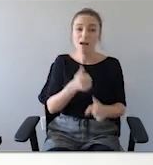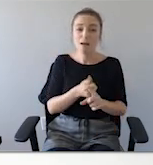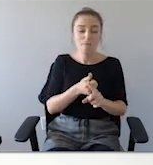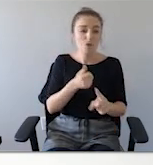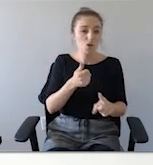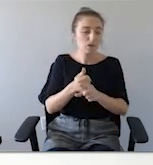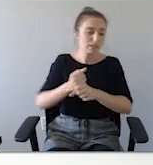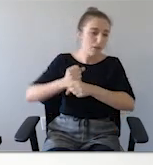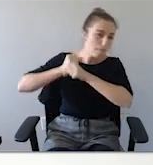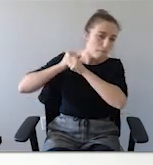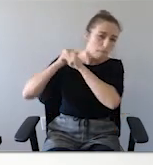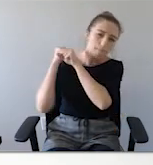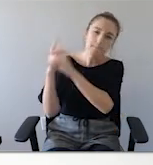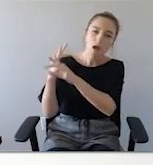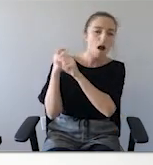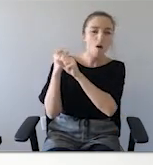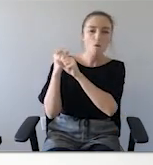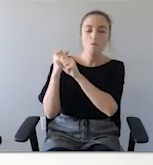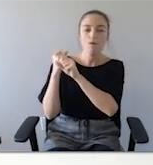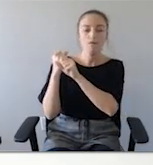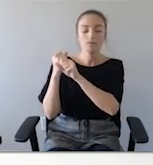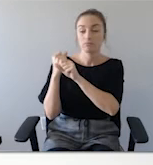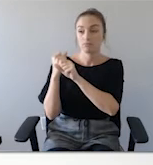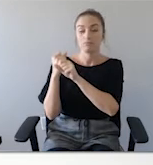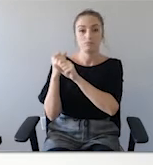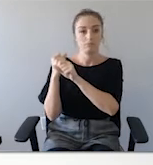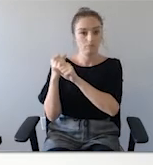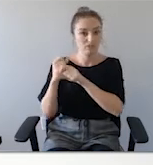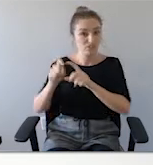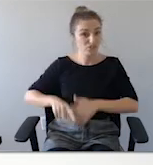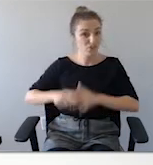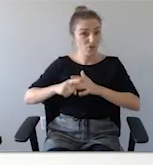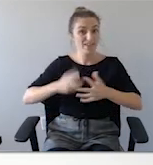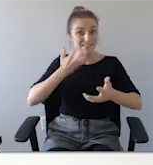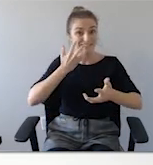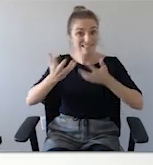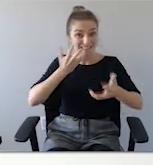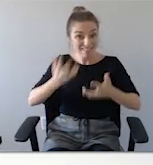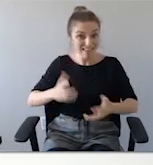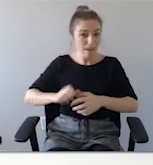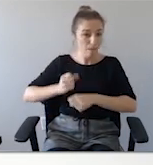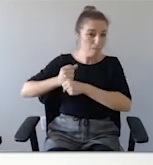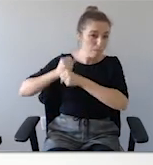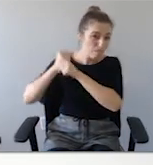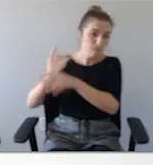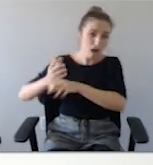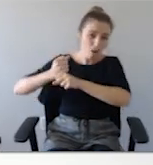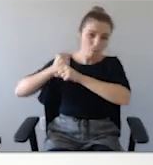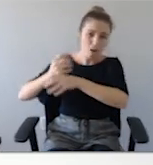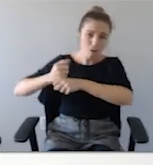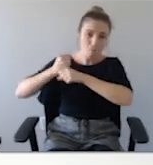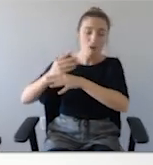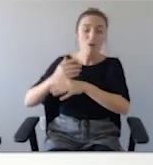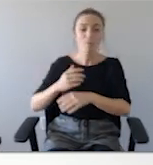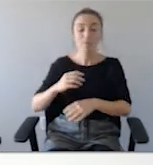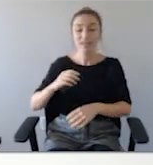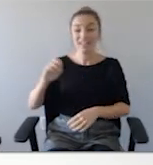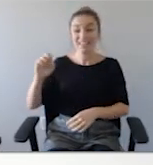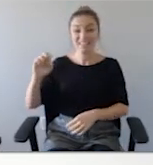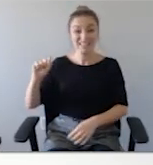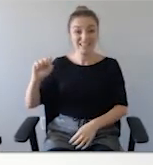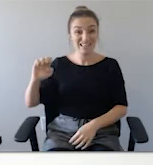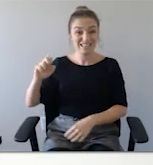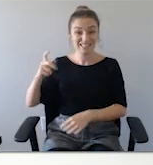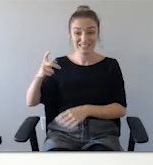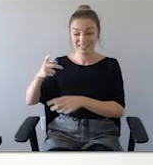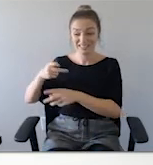off. She started yelling at them in the online format really quick. And the ESE specialist, the one who was running the meeting, said, you know